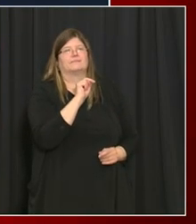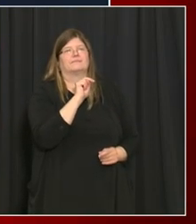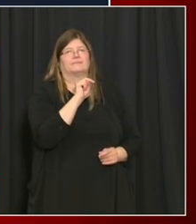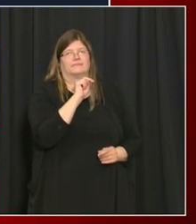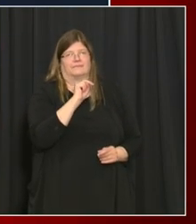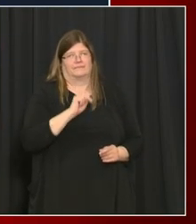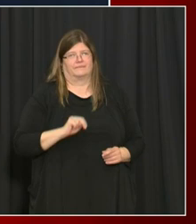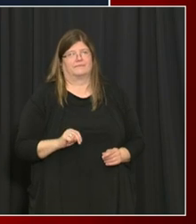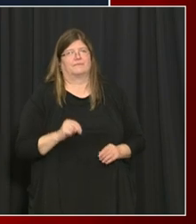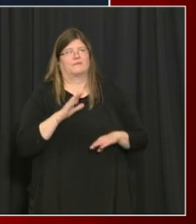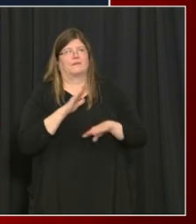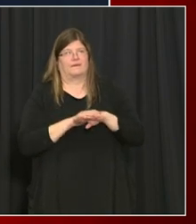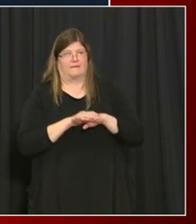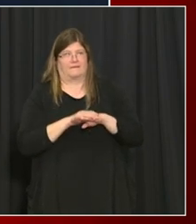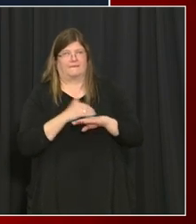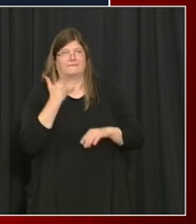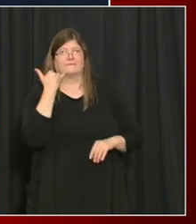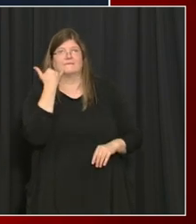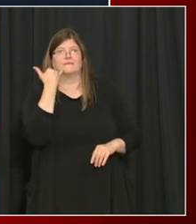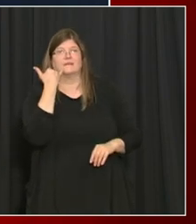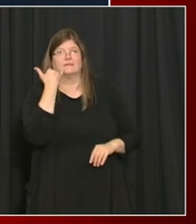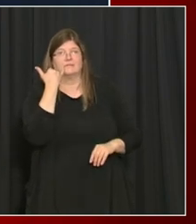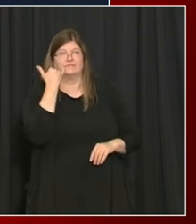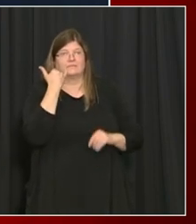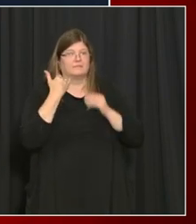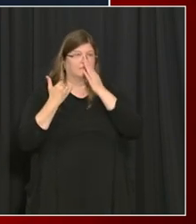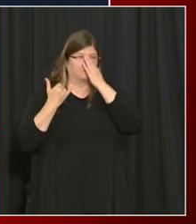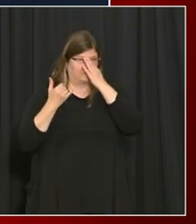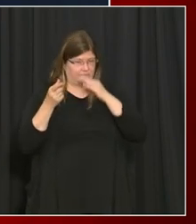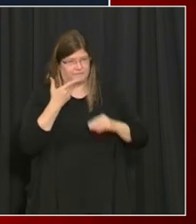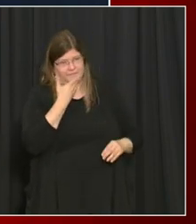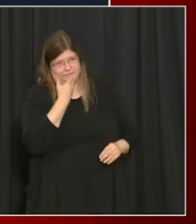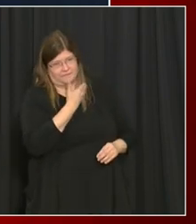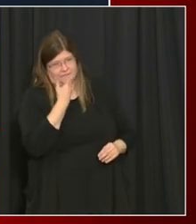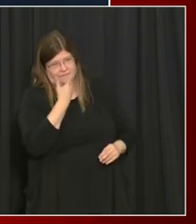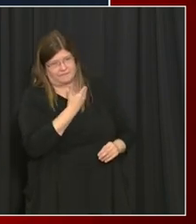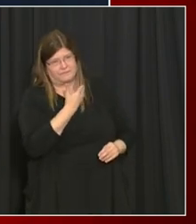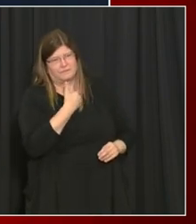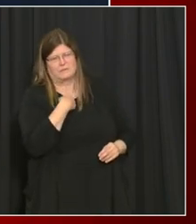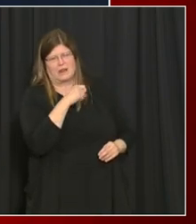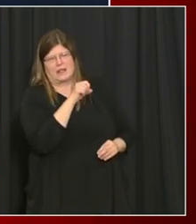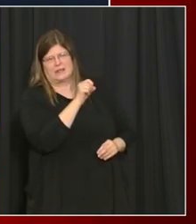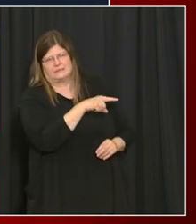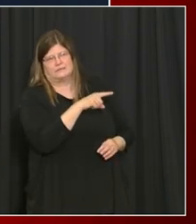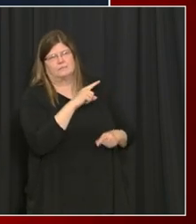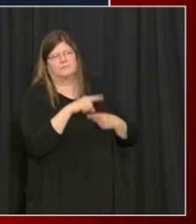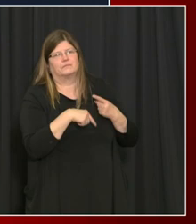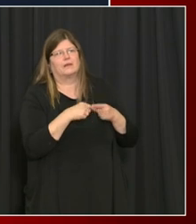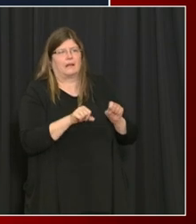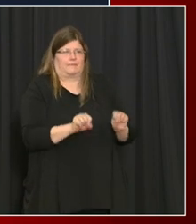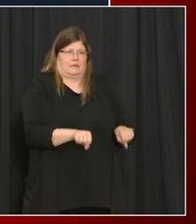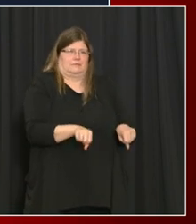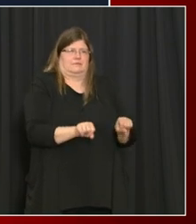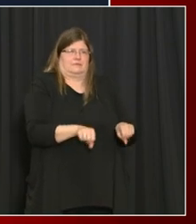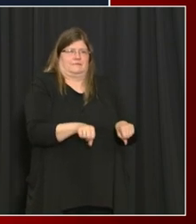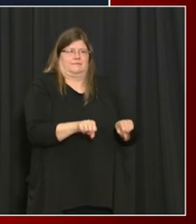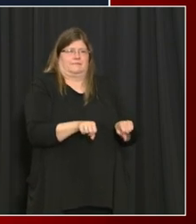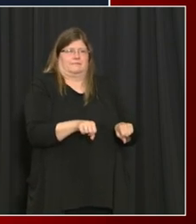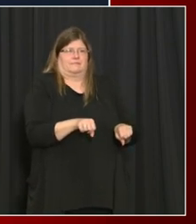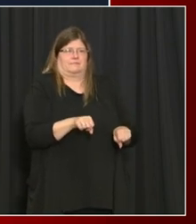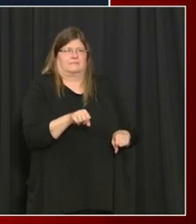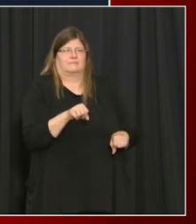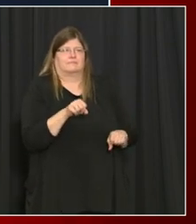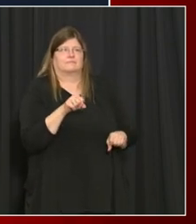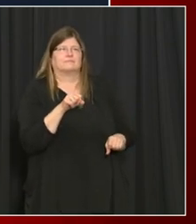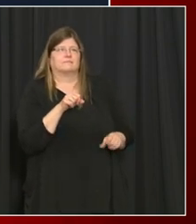Hi, this is Steve. Thank you. I wanted to ask about capacity, and I still do, but before I ask about that, and you